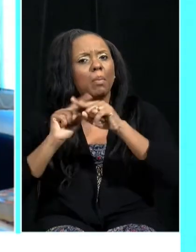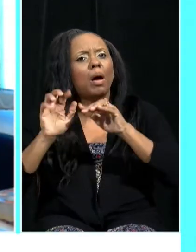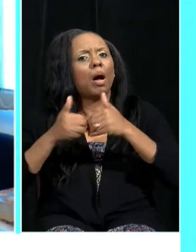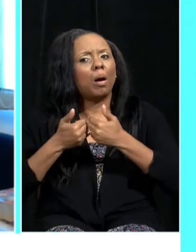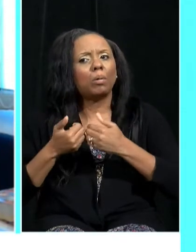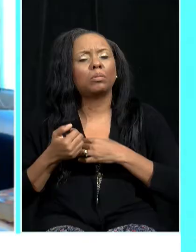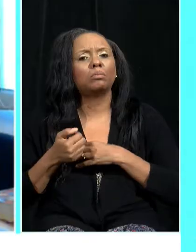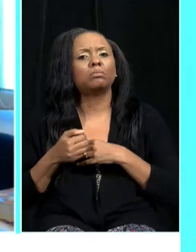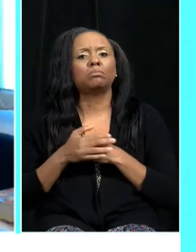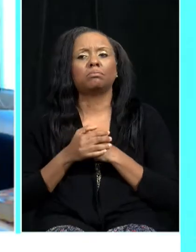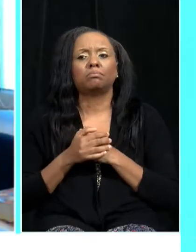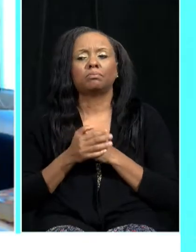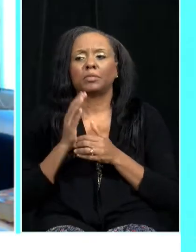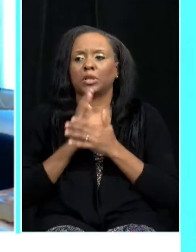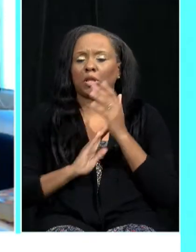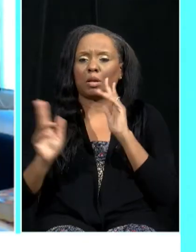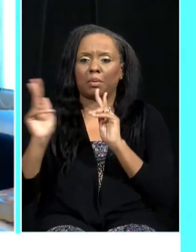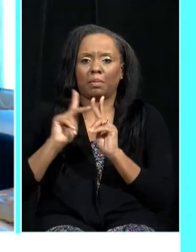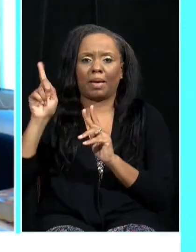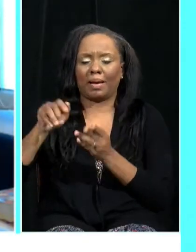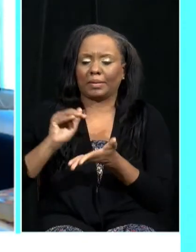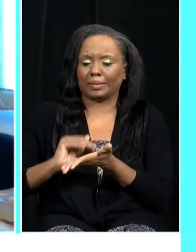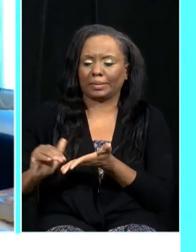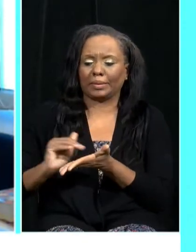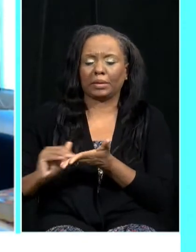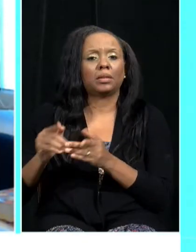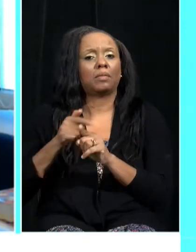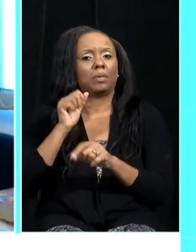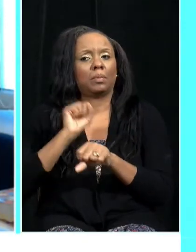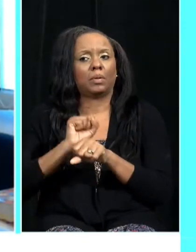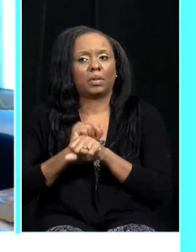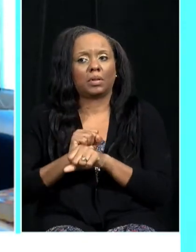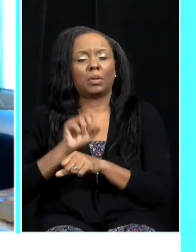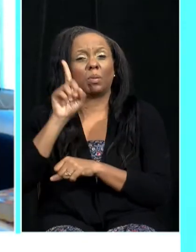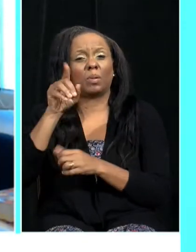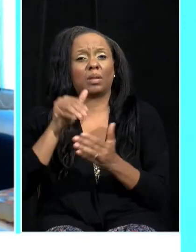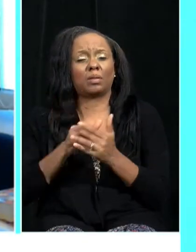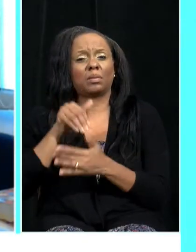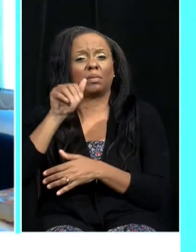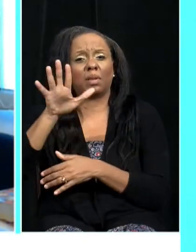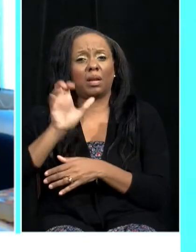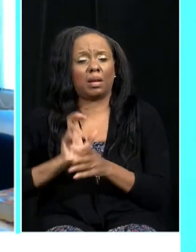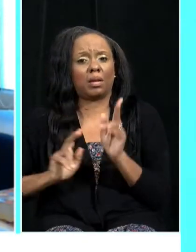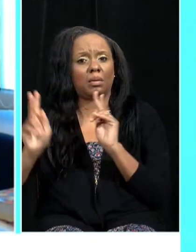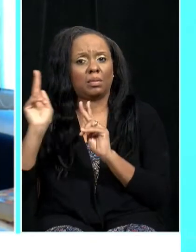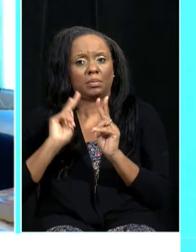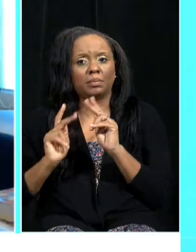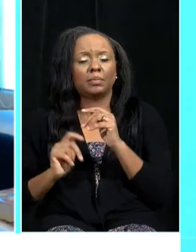1,500 persons were laid off. So it's one thing to pursue the primary target